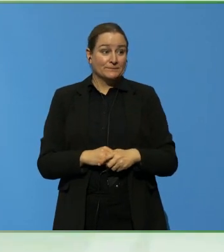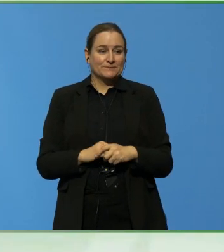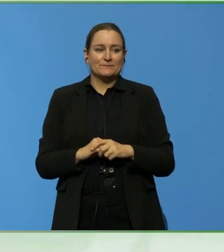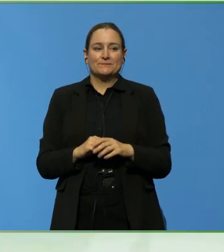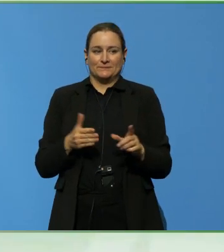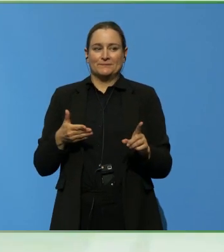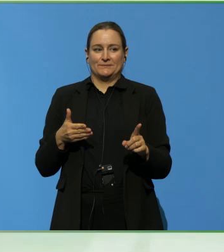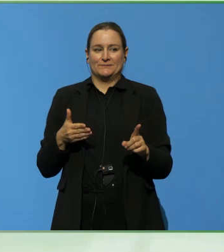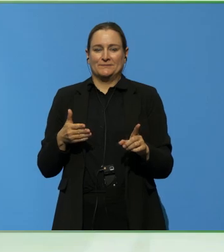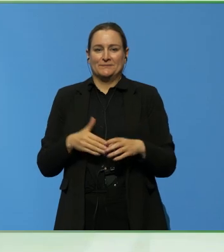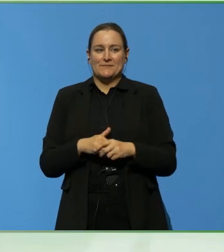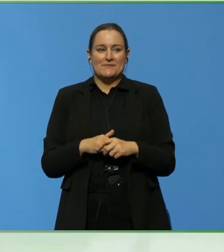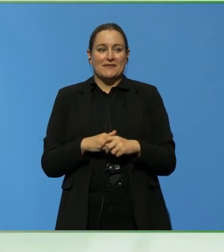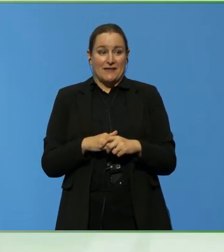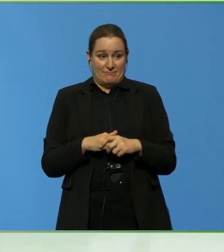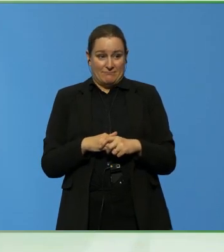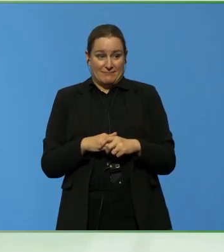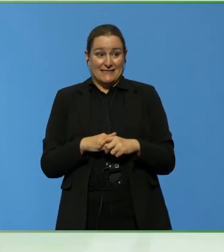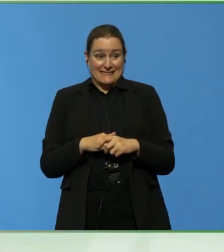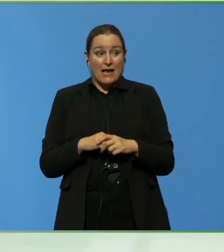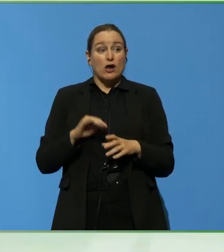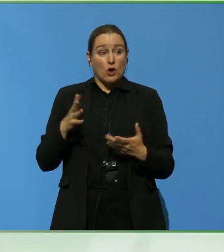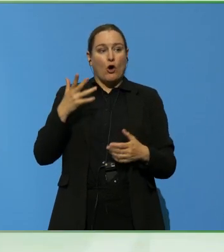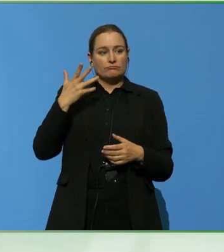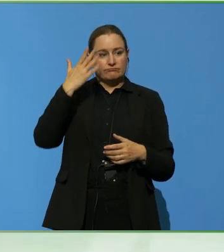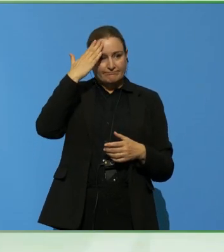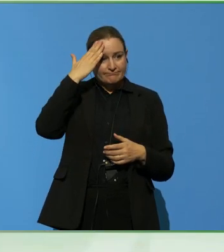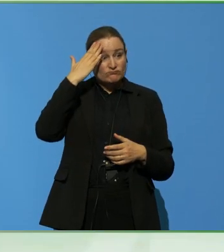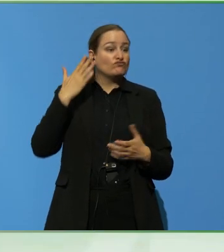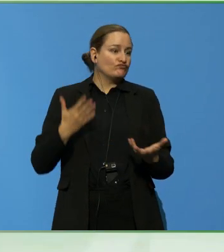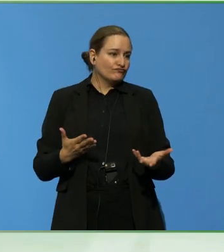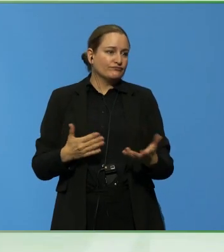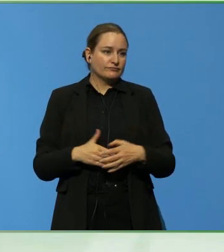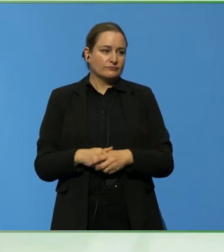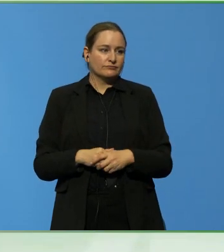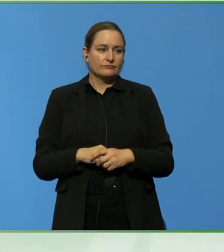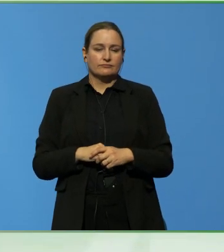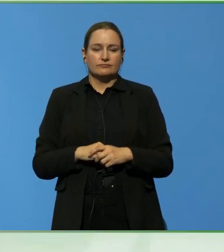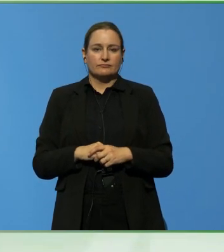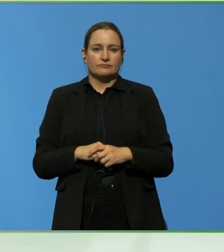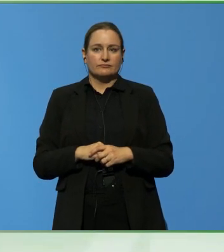acknowledgement about that. Thank you. Thank you for your question. Agnes?